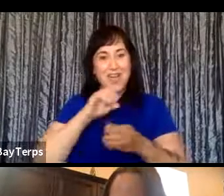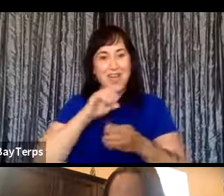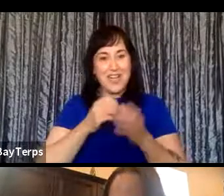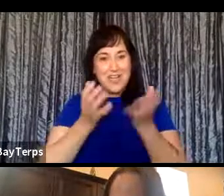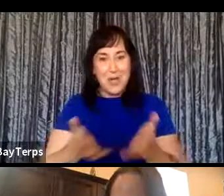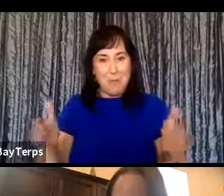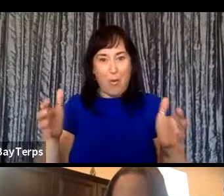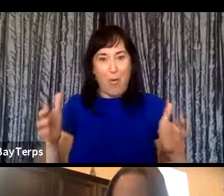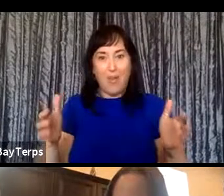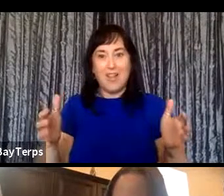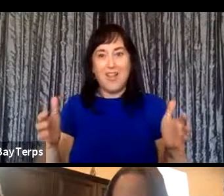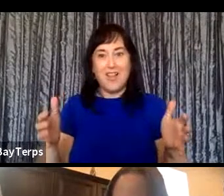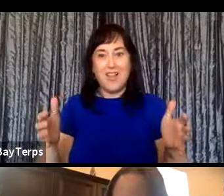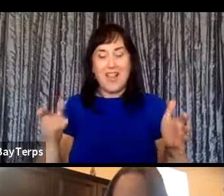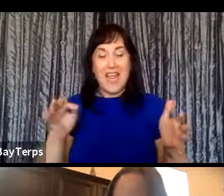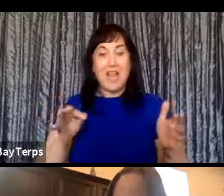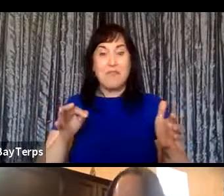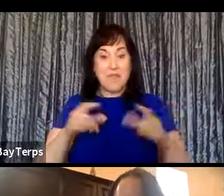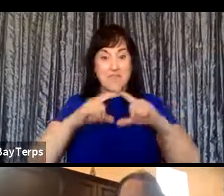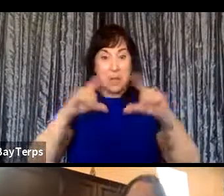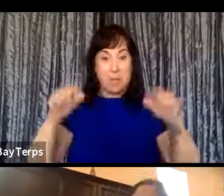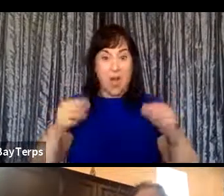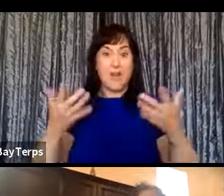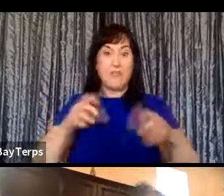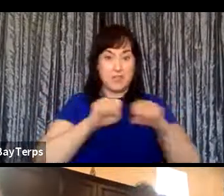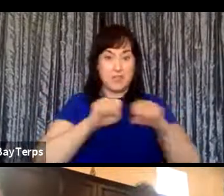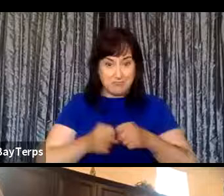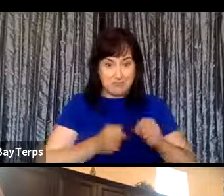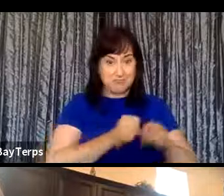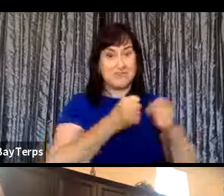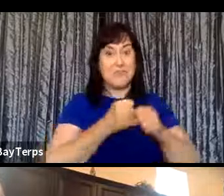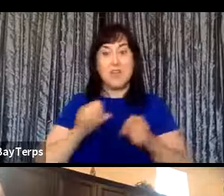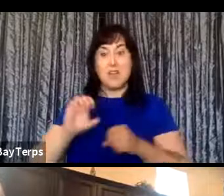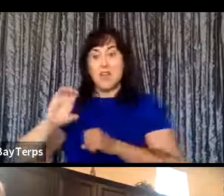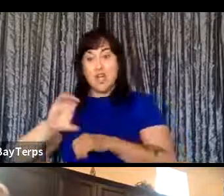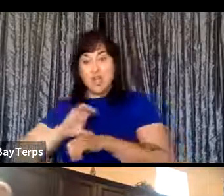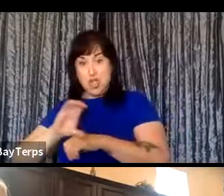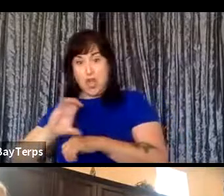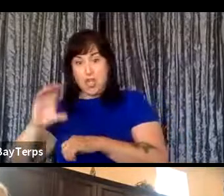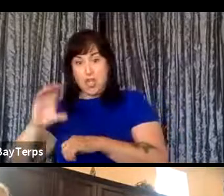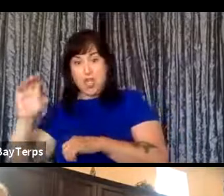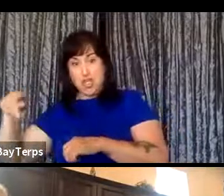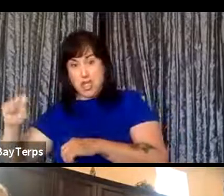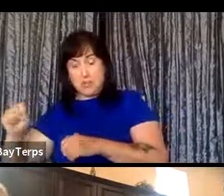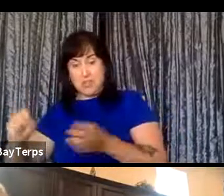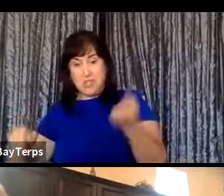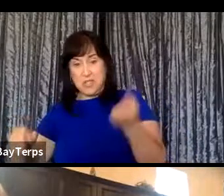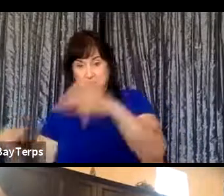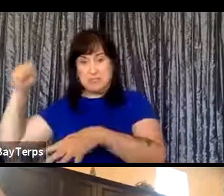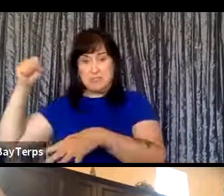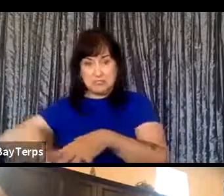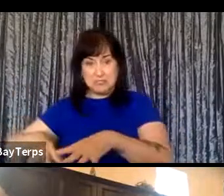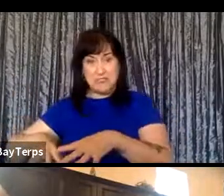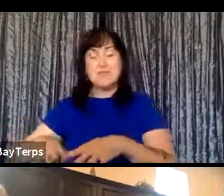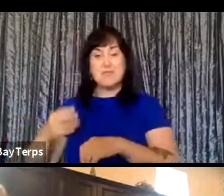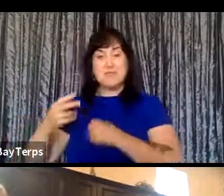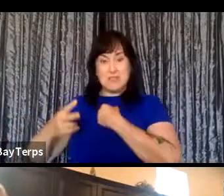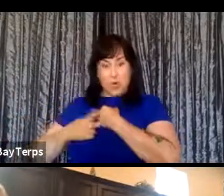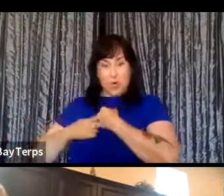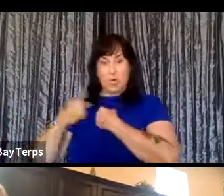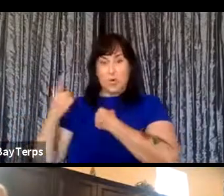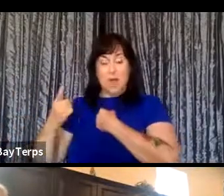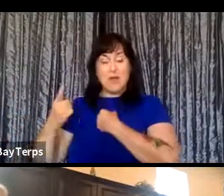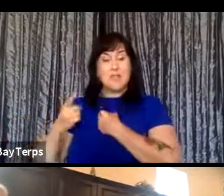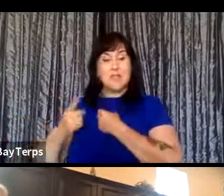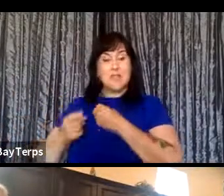if it's a bar, you've broken it up. If it's chocolate chips, you've got your 2 handfuls in there. You've got a retained handful within the package. You're going to put them into the